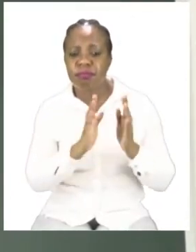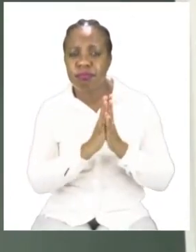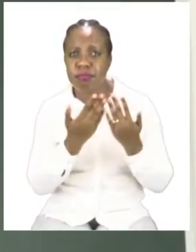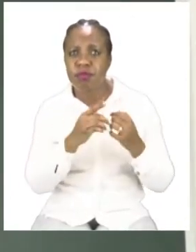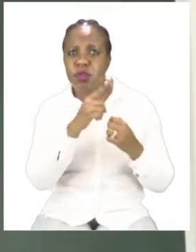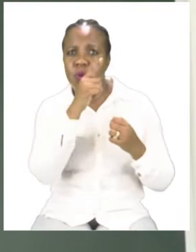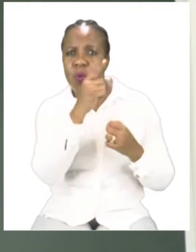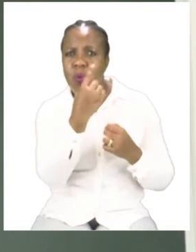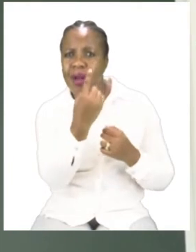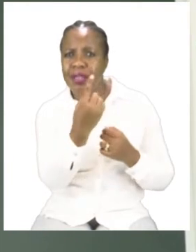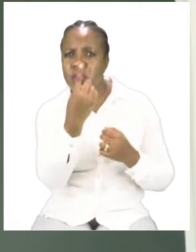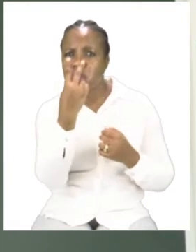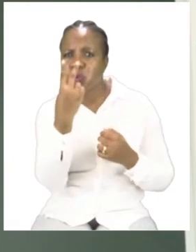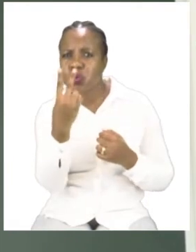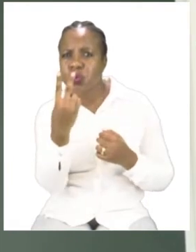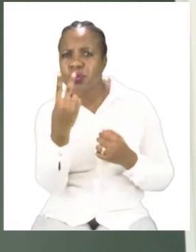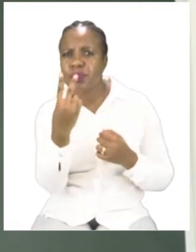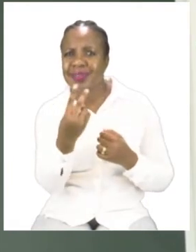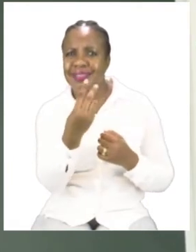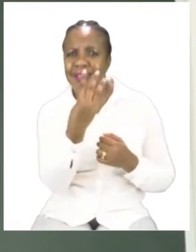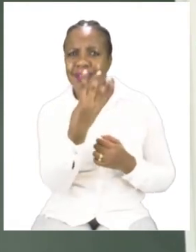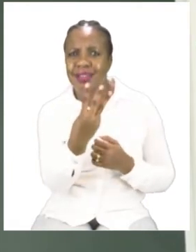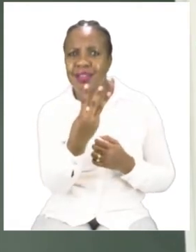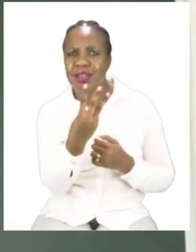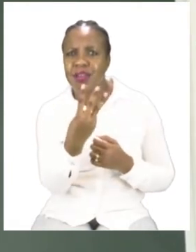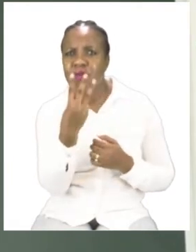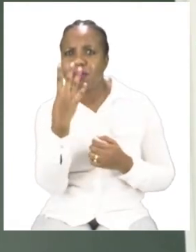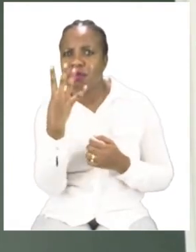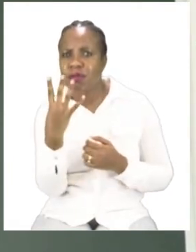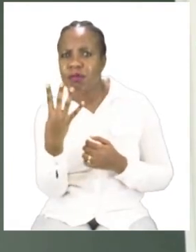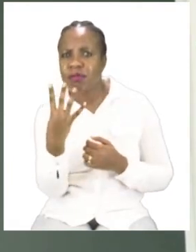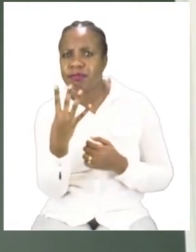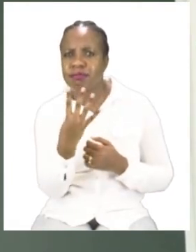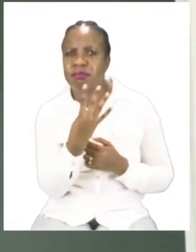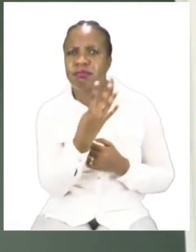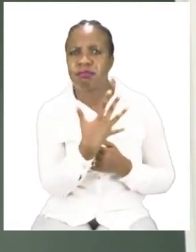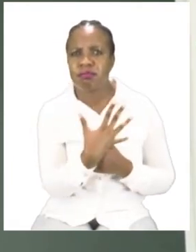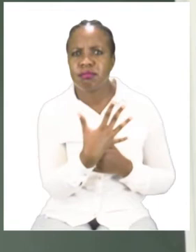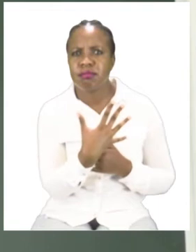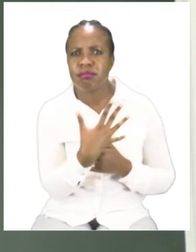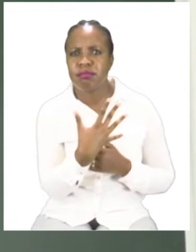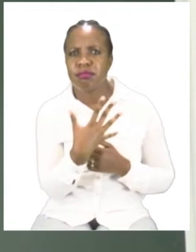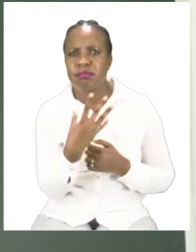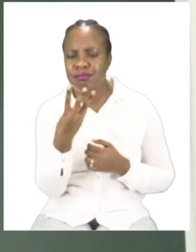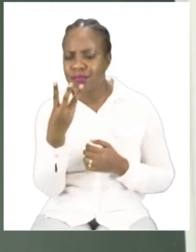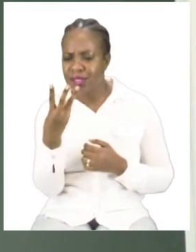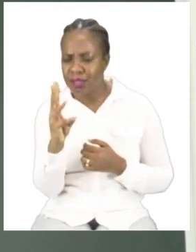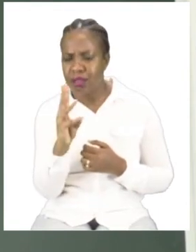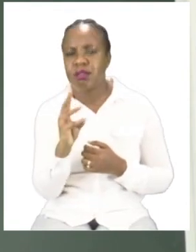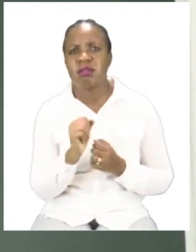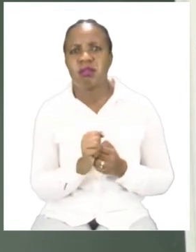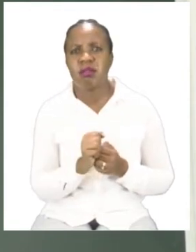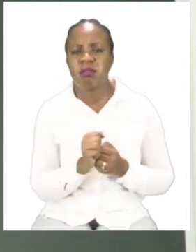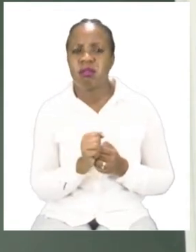1, 2, 3, 4, 5, 6. So